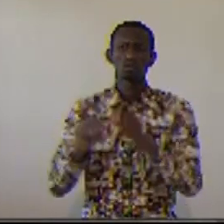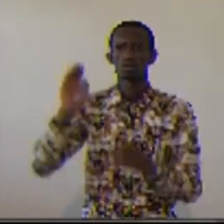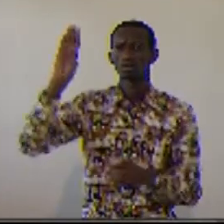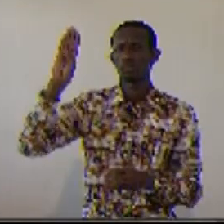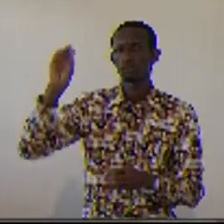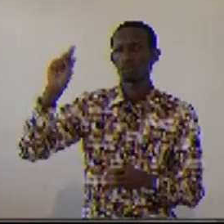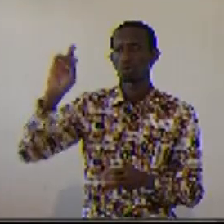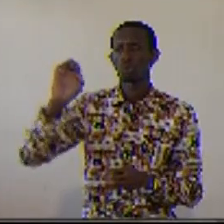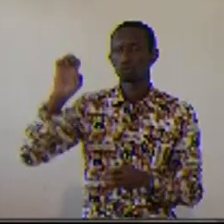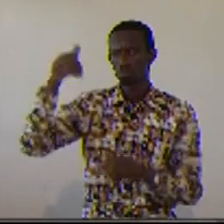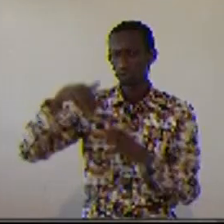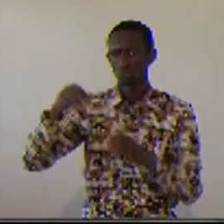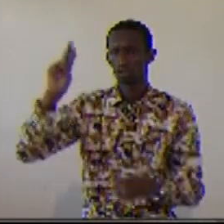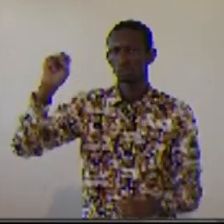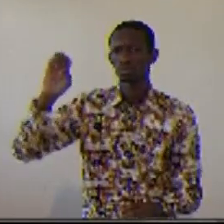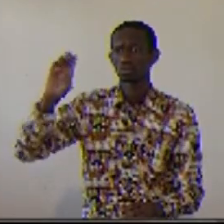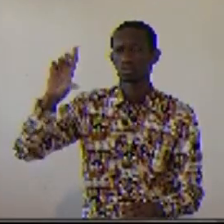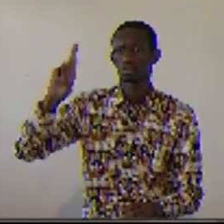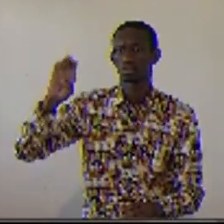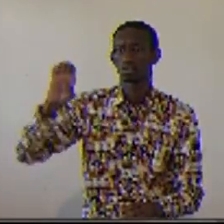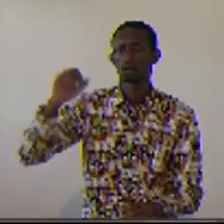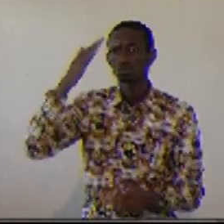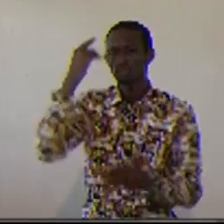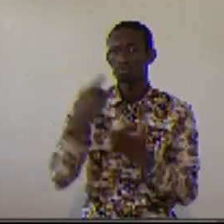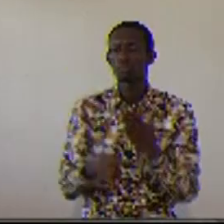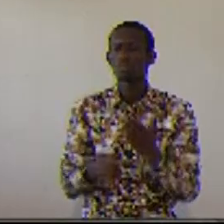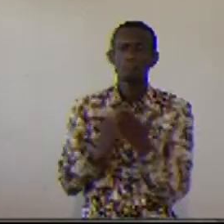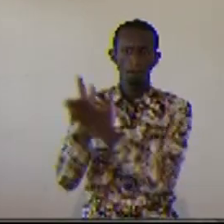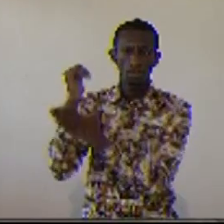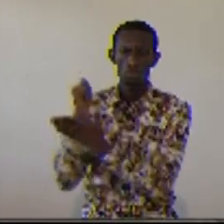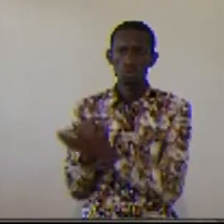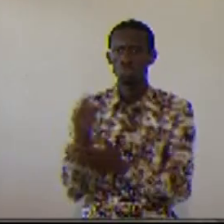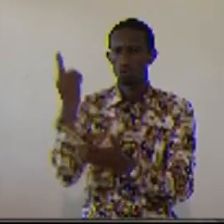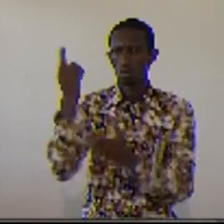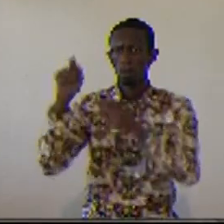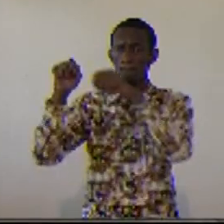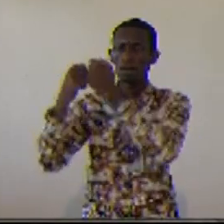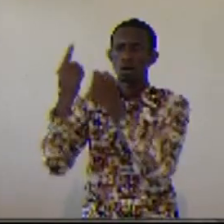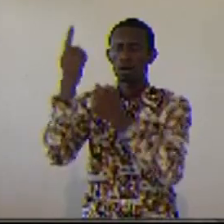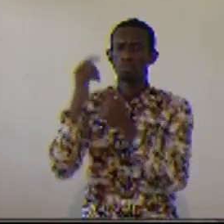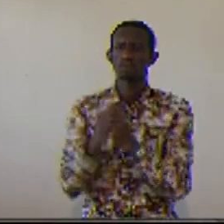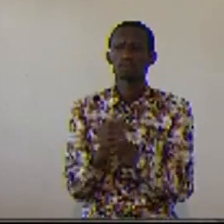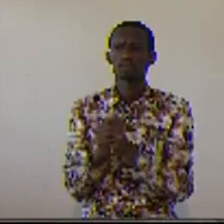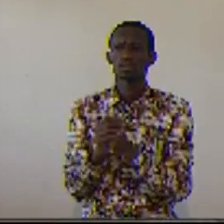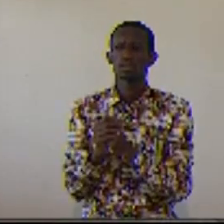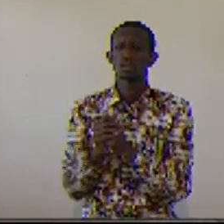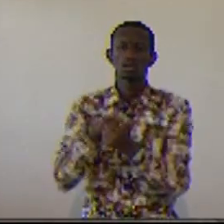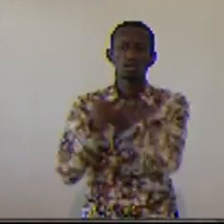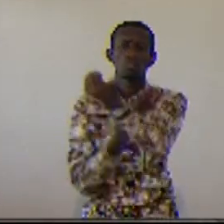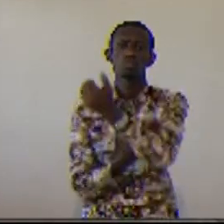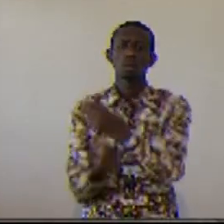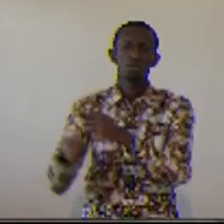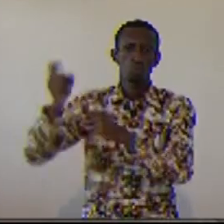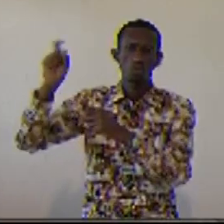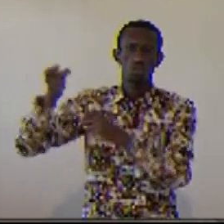substitution like the alcohols. Because the bond breaking here, the energy will be very high